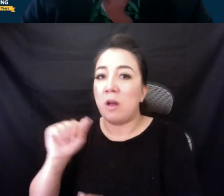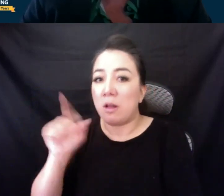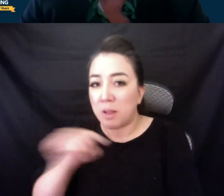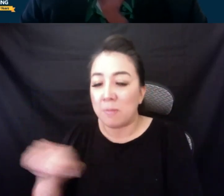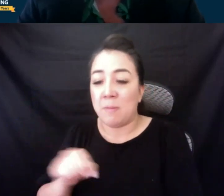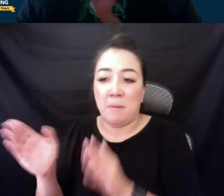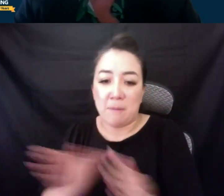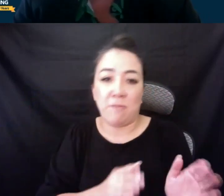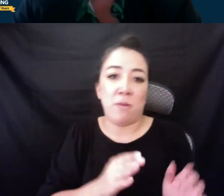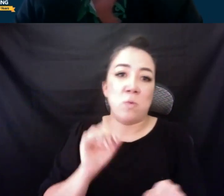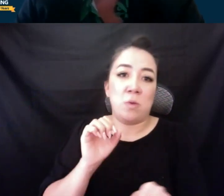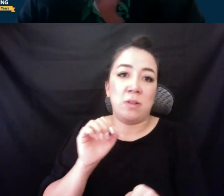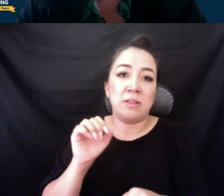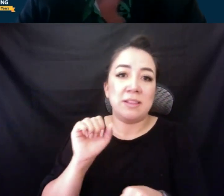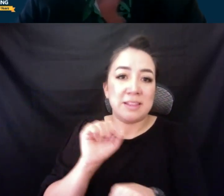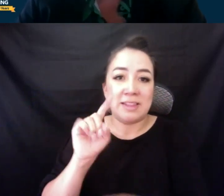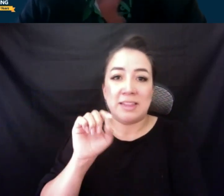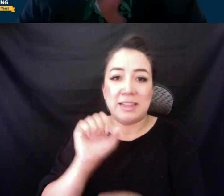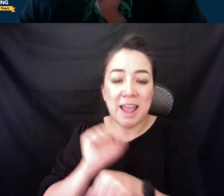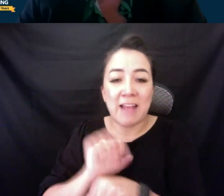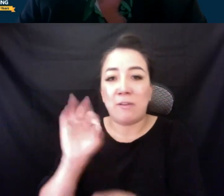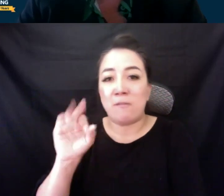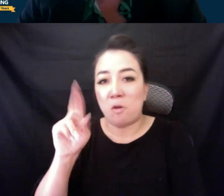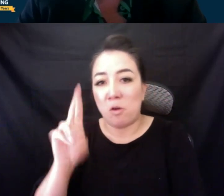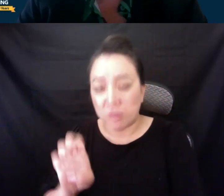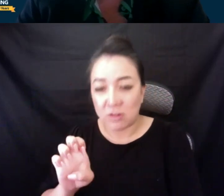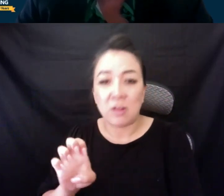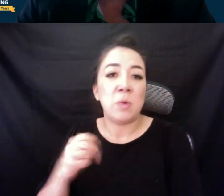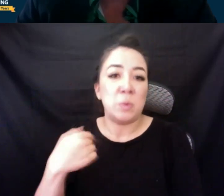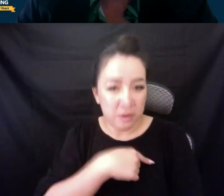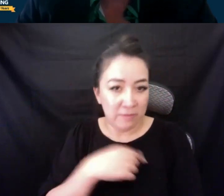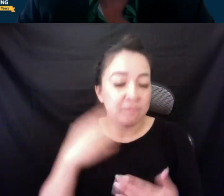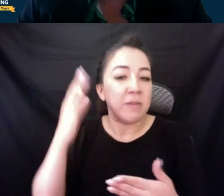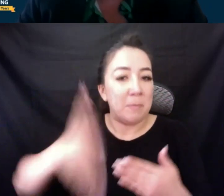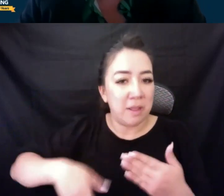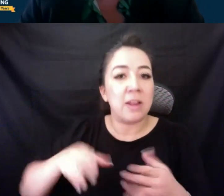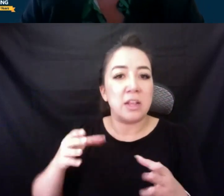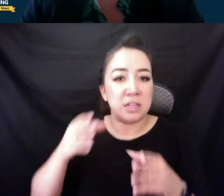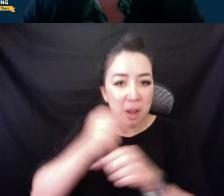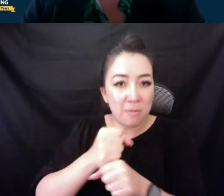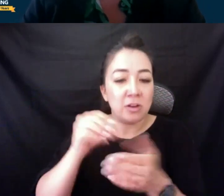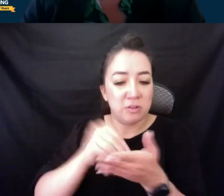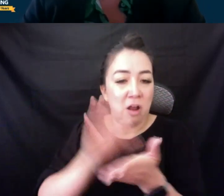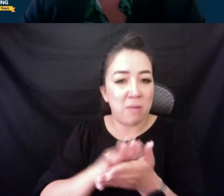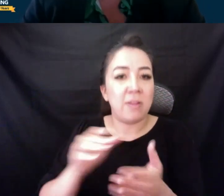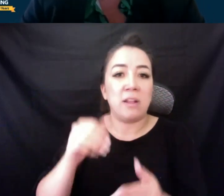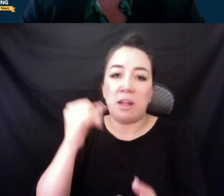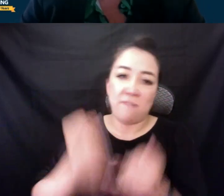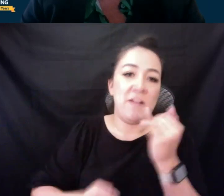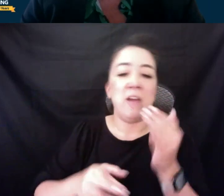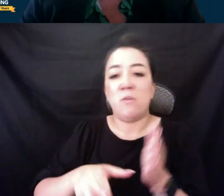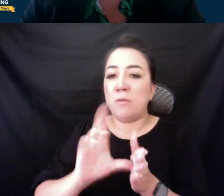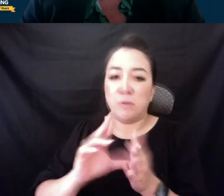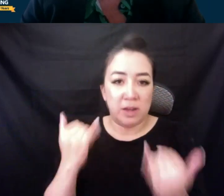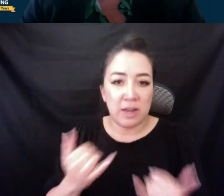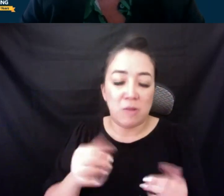Preparedness Task Force. And so we have done, we've completed a summary document that's under final review